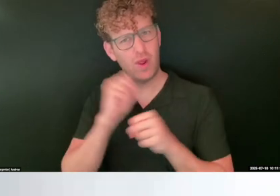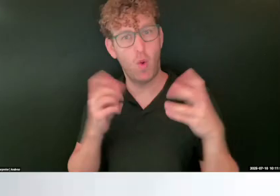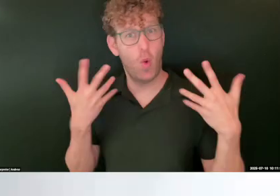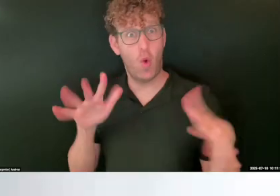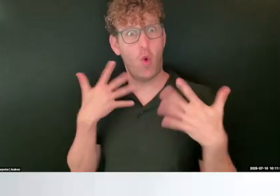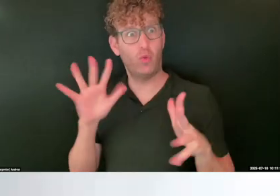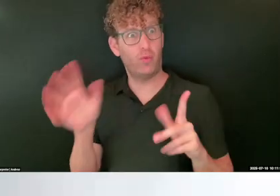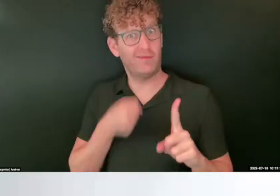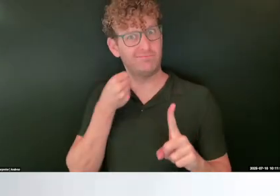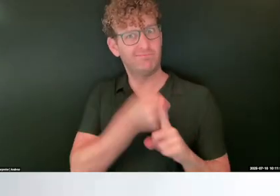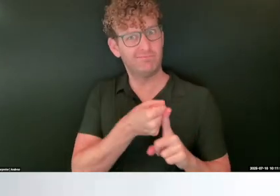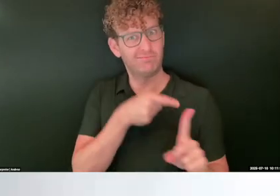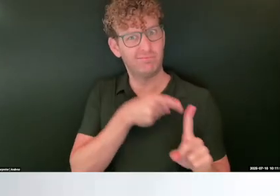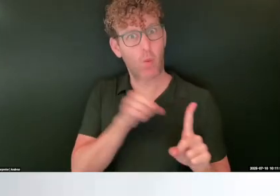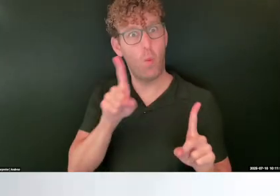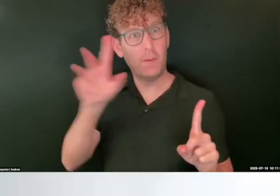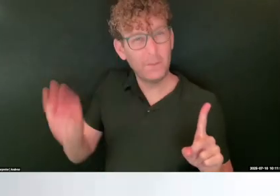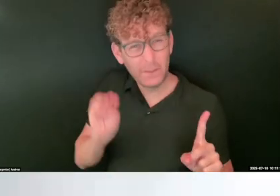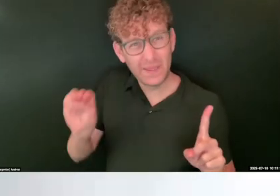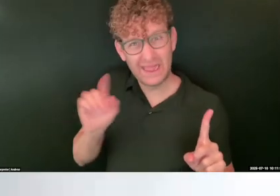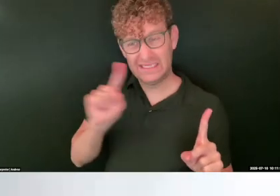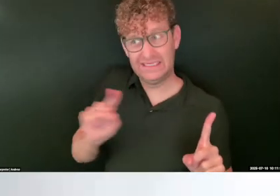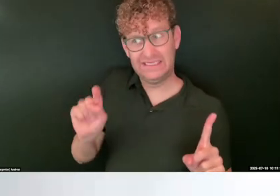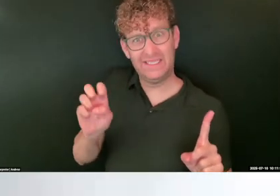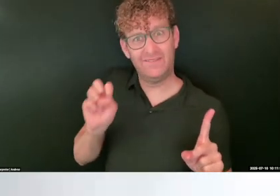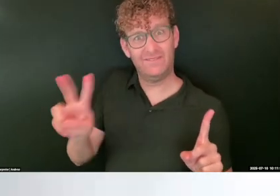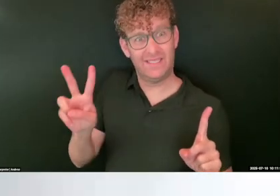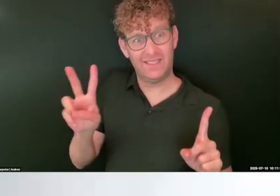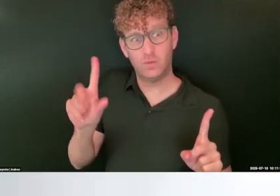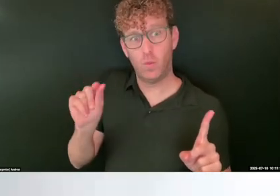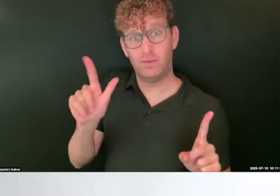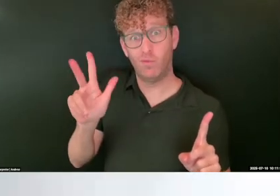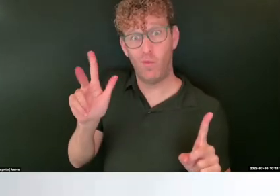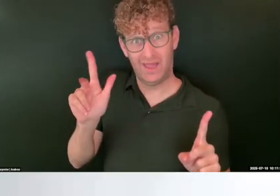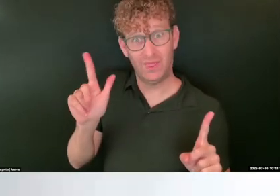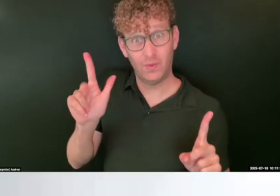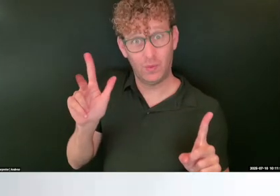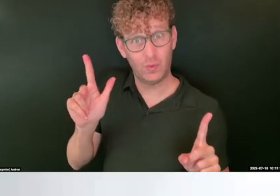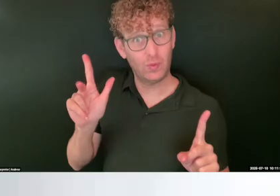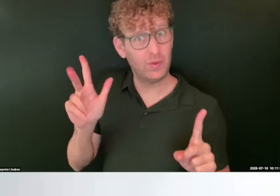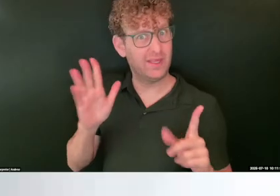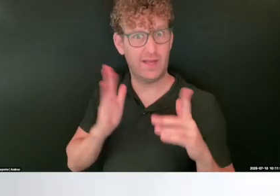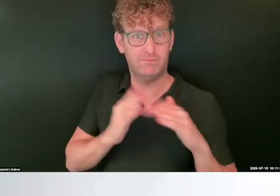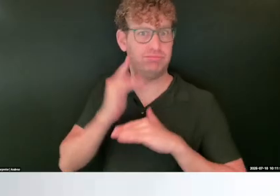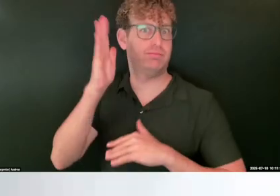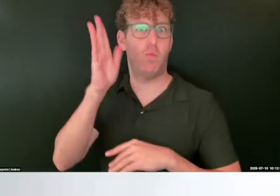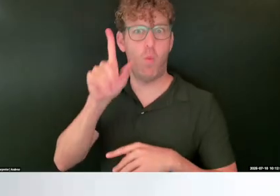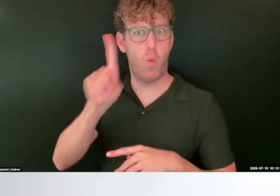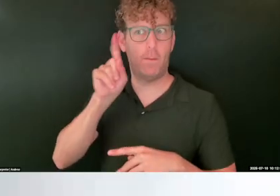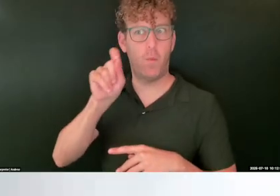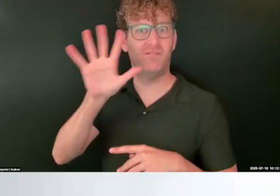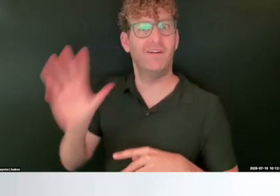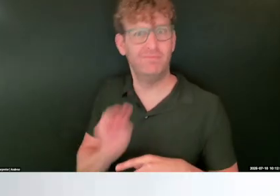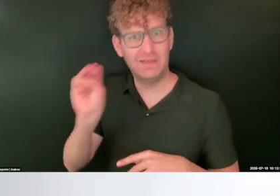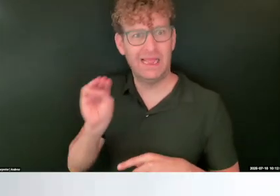by 2023, and we have exceeded the goal of 1.5 million by 2025.